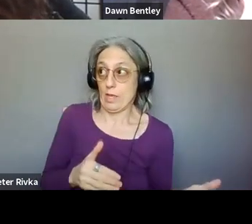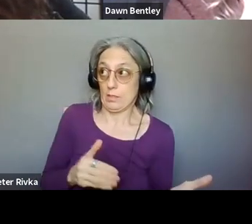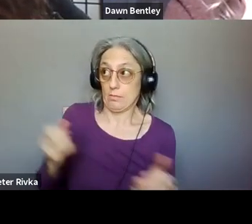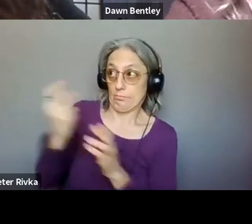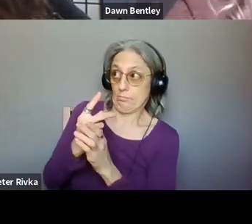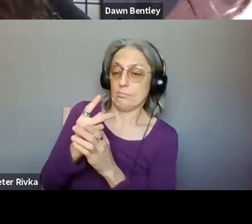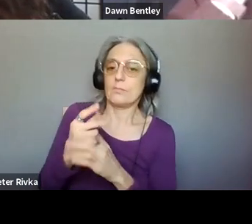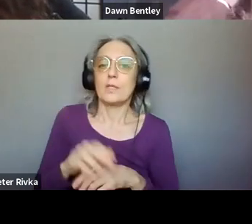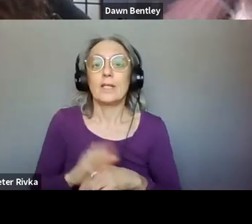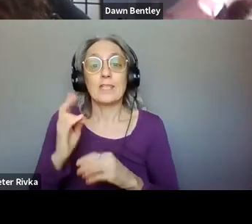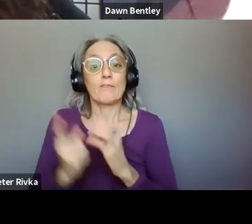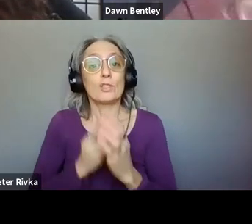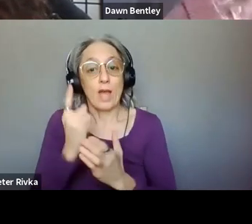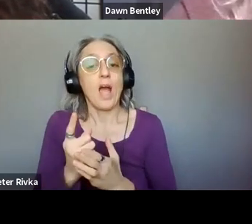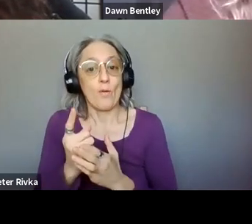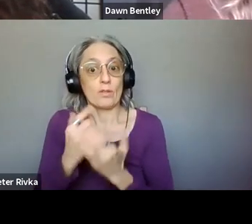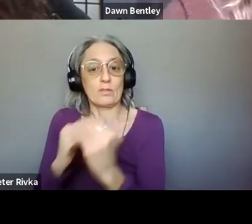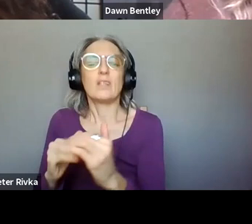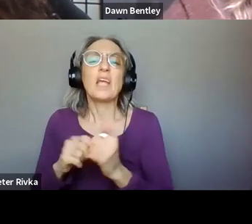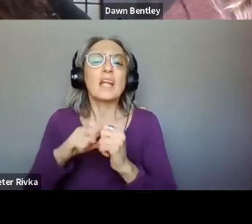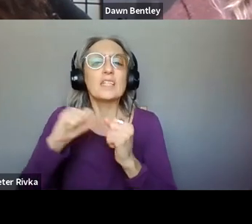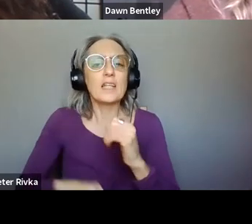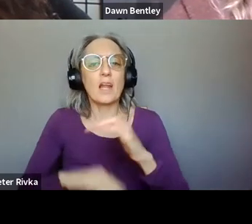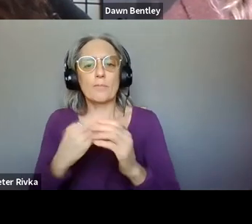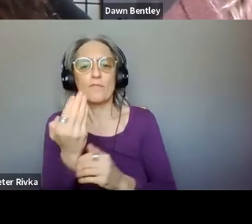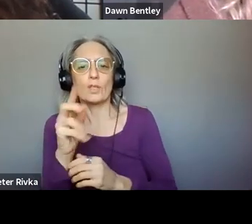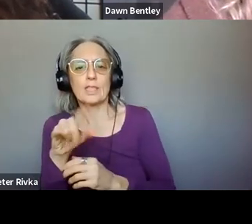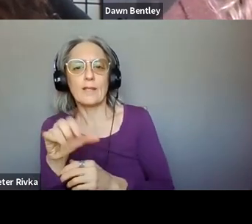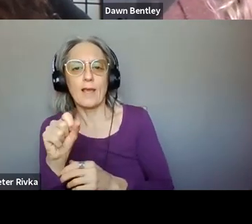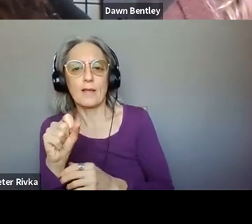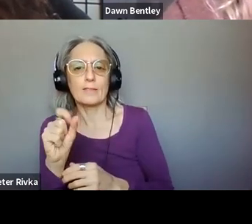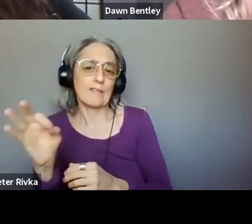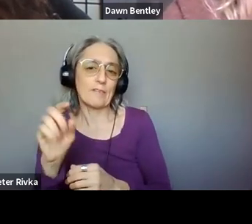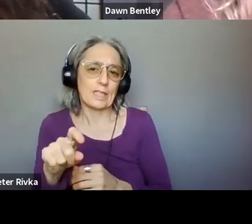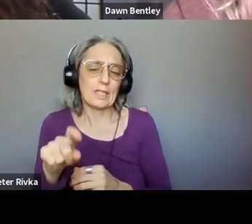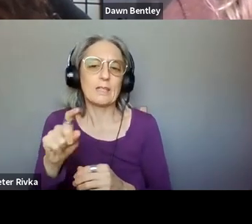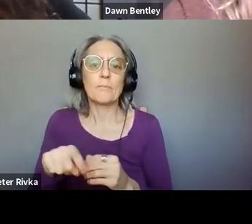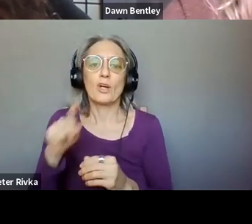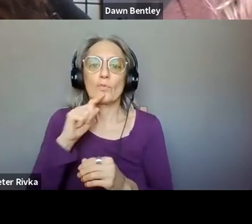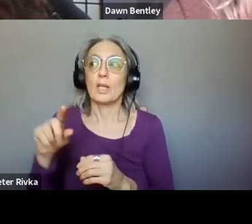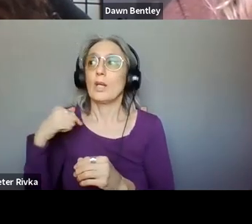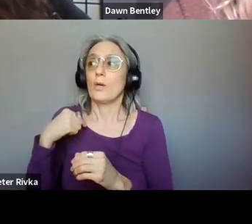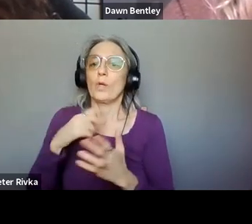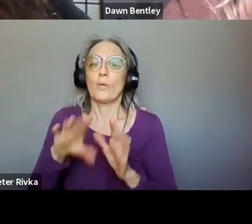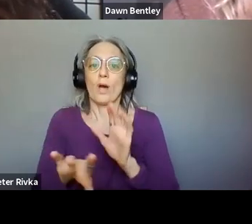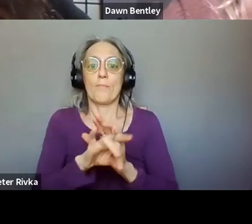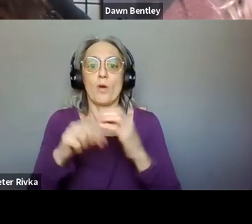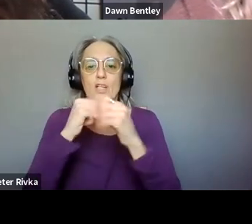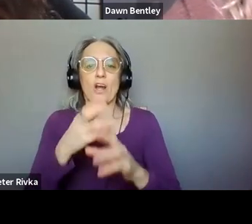extend them for 14 days if that's necessary, but it's a very short process and very limited.